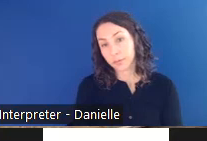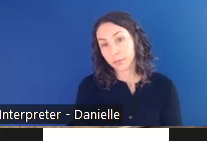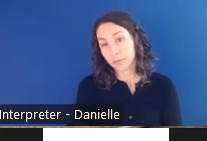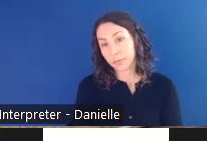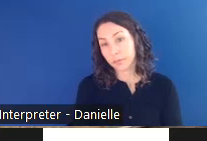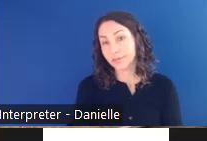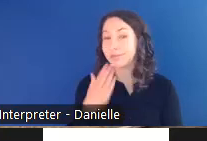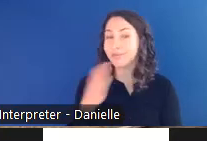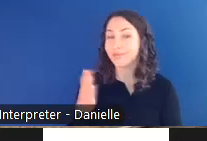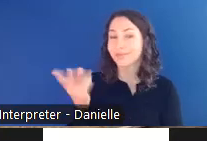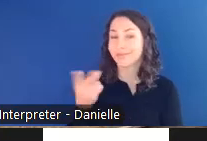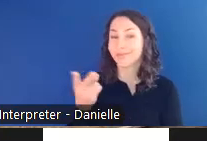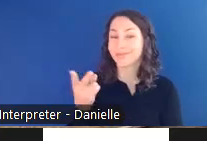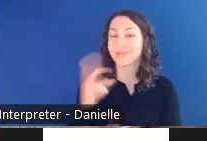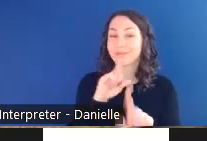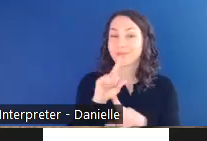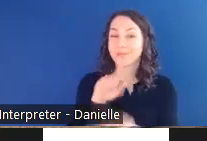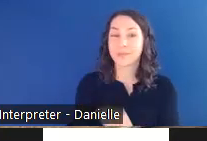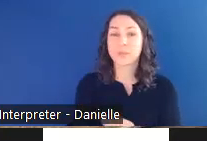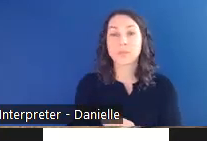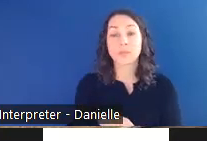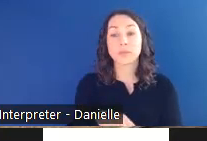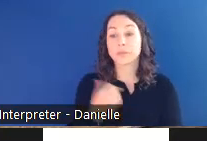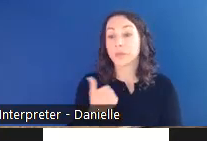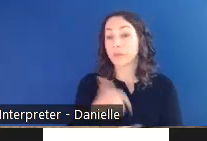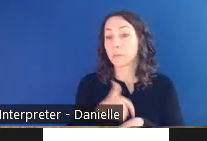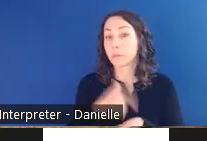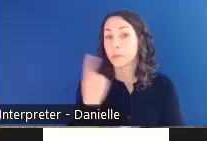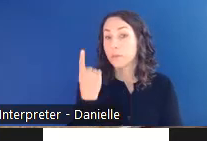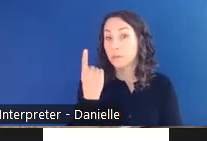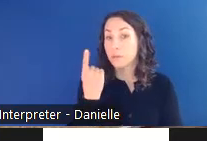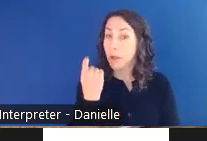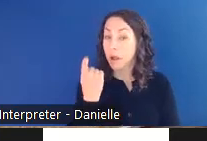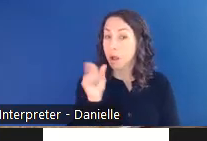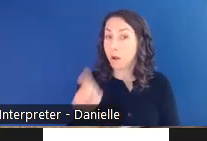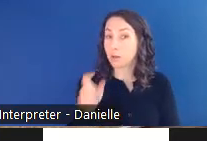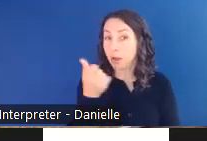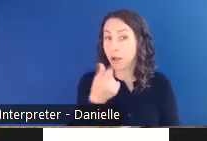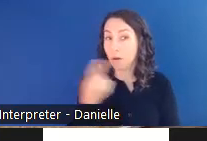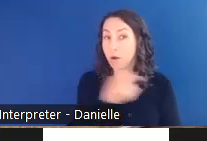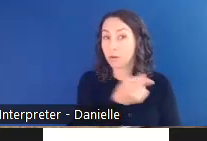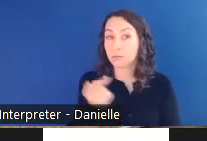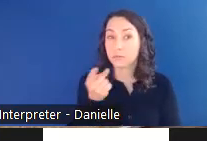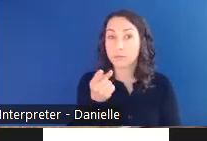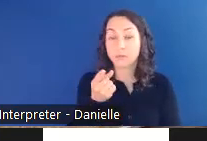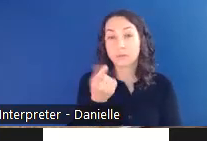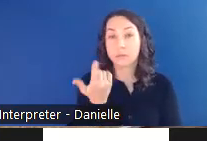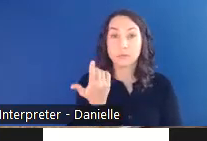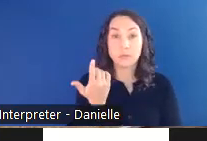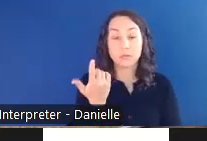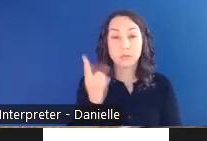Thanks both of you for those answers. I think we got time for one more question today. Anybody have any